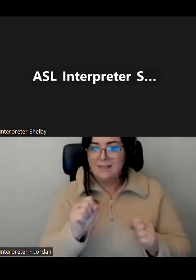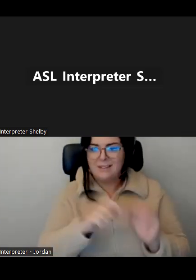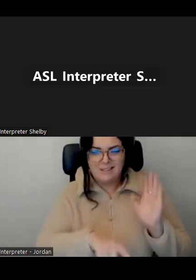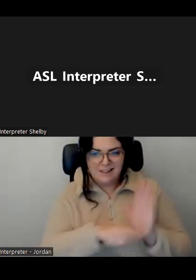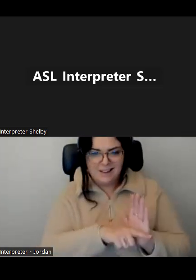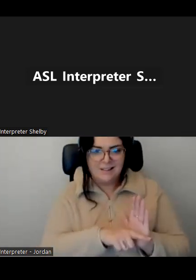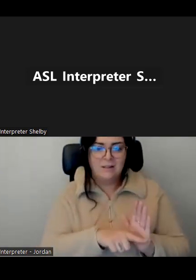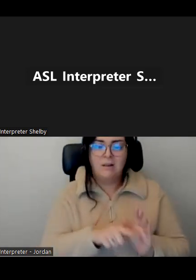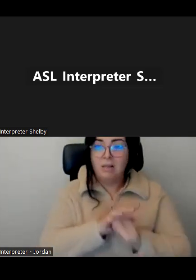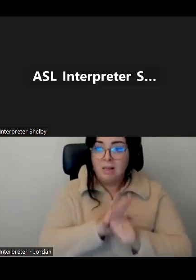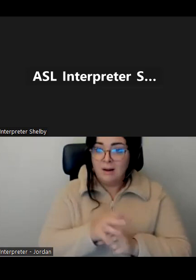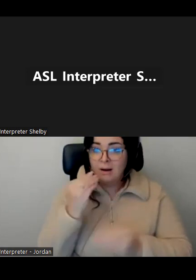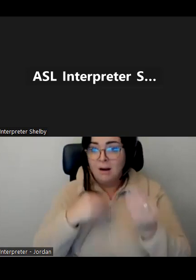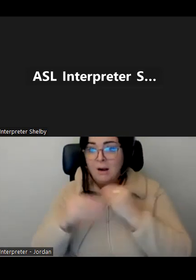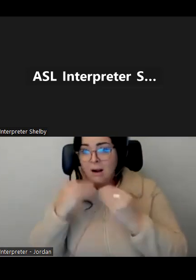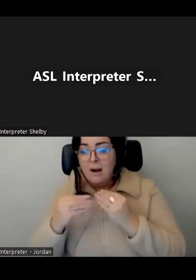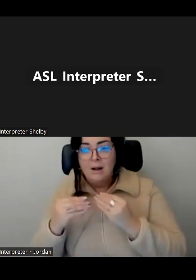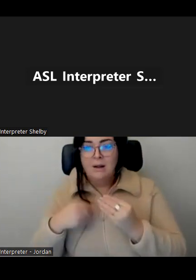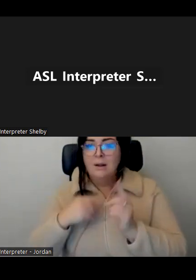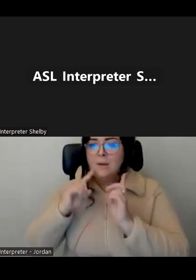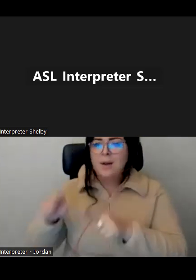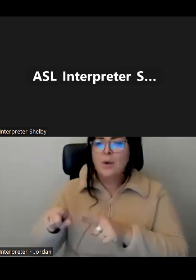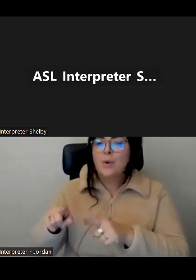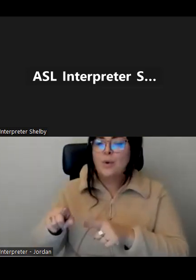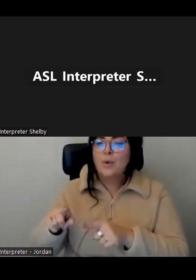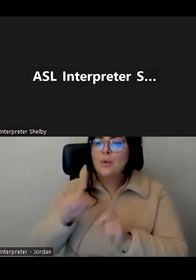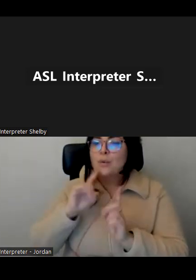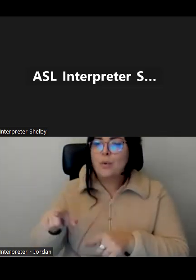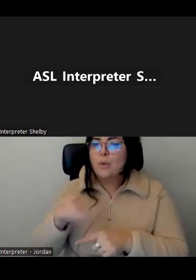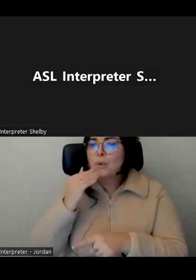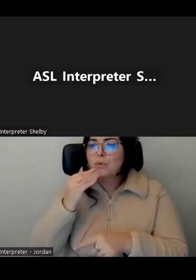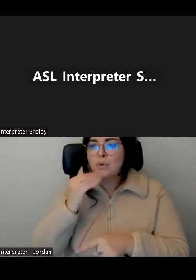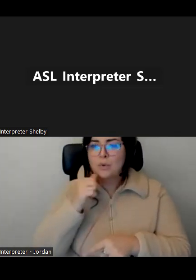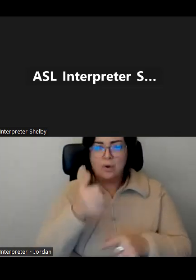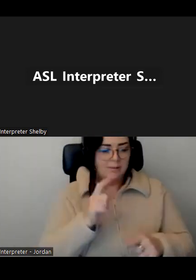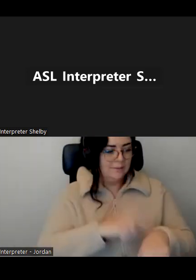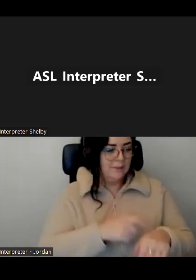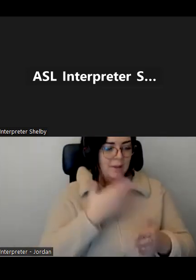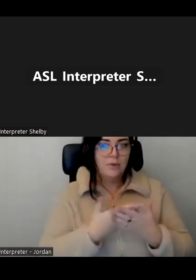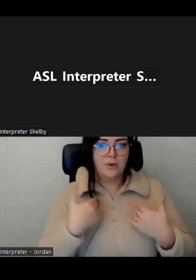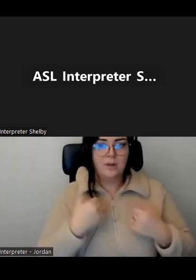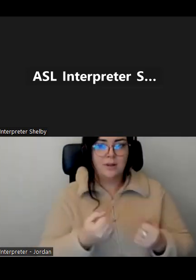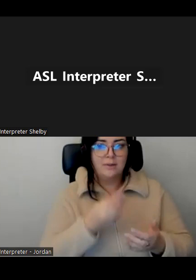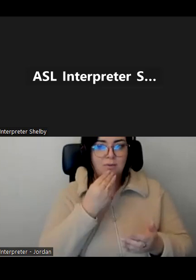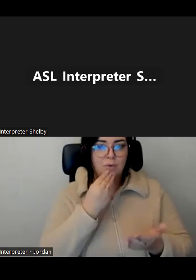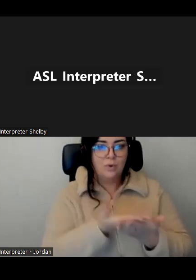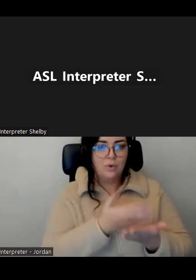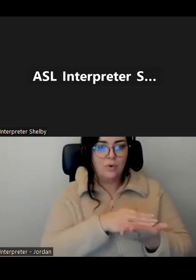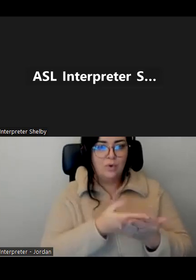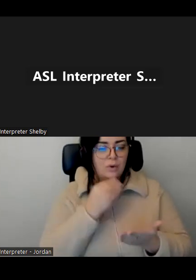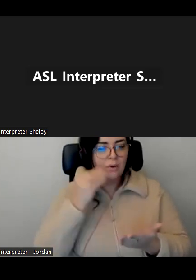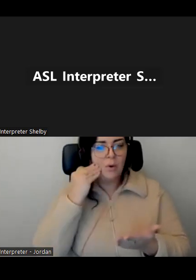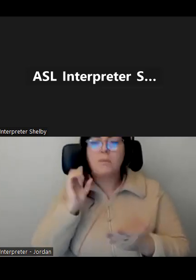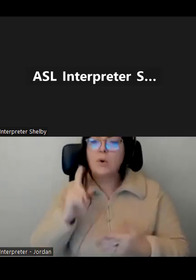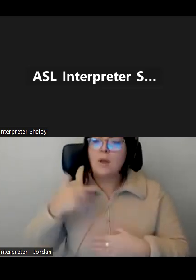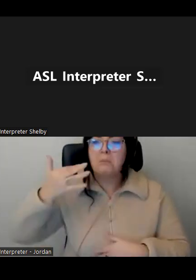stress eat, I might go and pick up fast food instead of having to take the time to prepare a healthy meal. And while that's okay from time to time, I